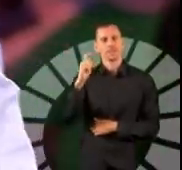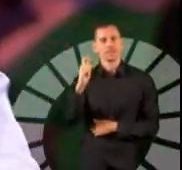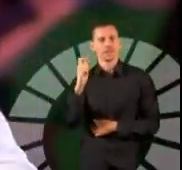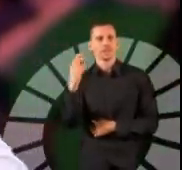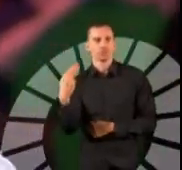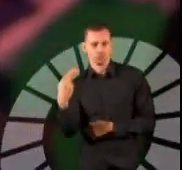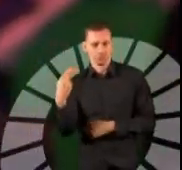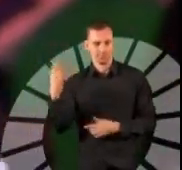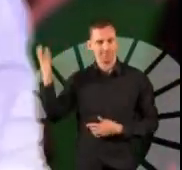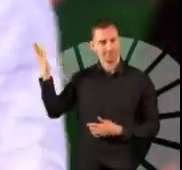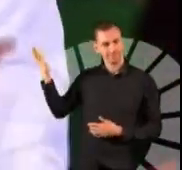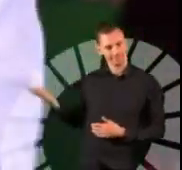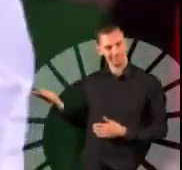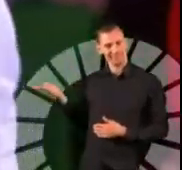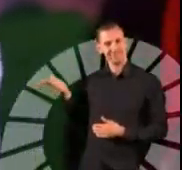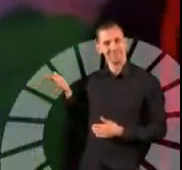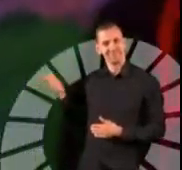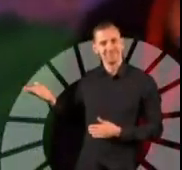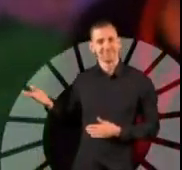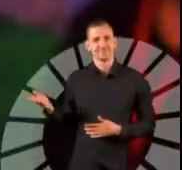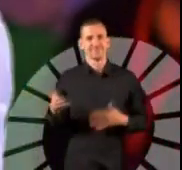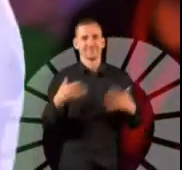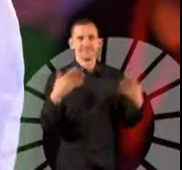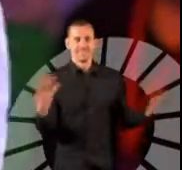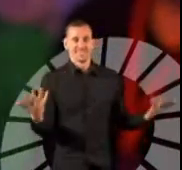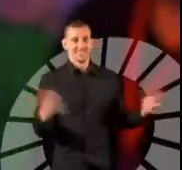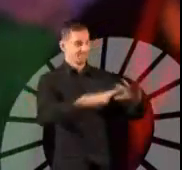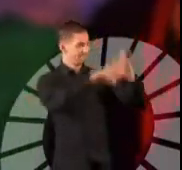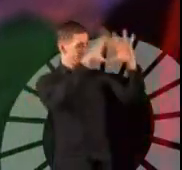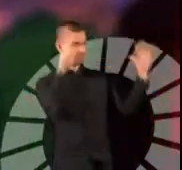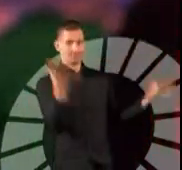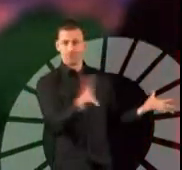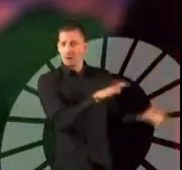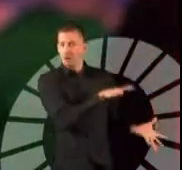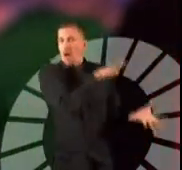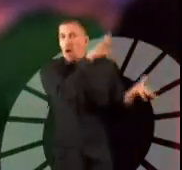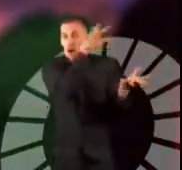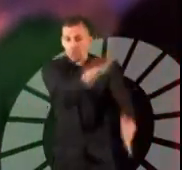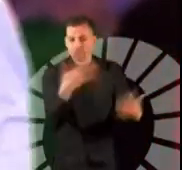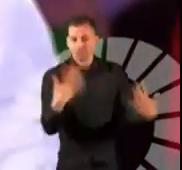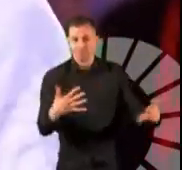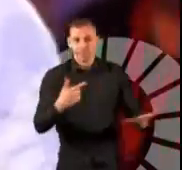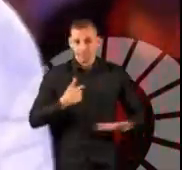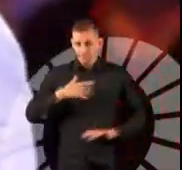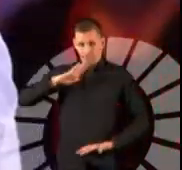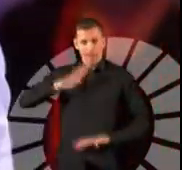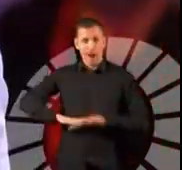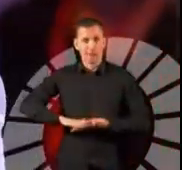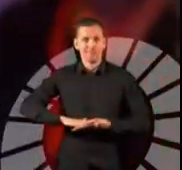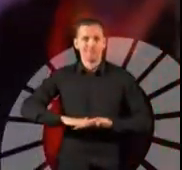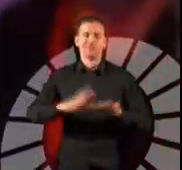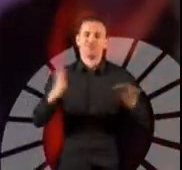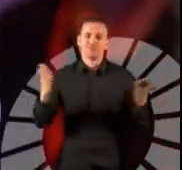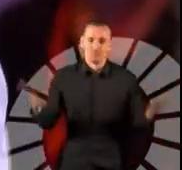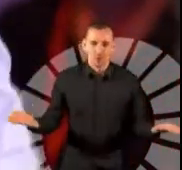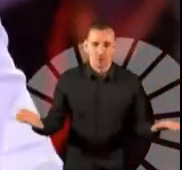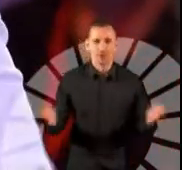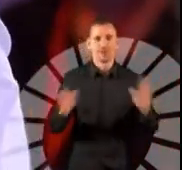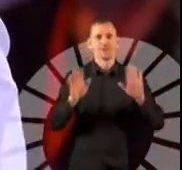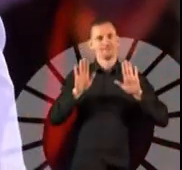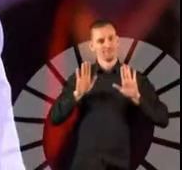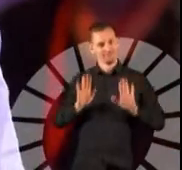done. Well, it is an incredible pleasure to be here with everybody this afternoon in